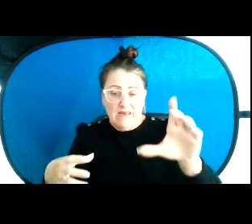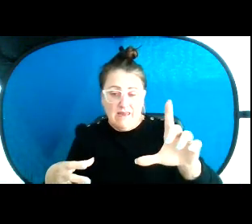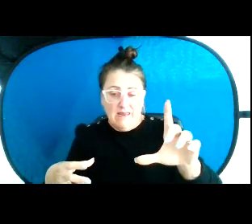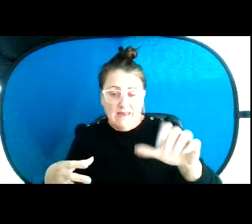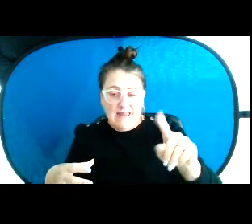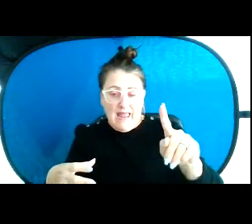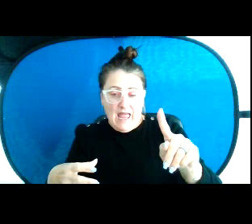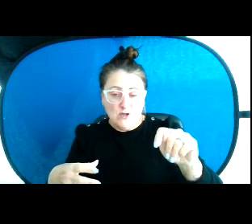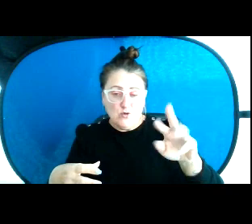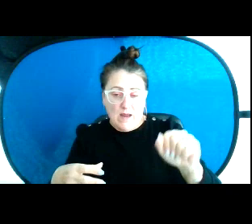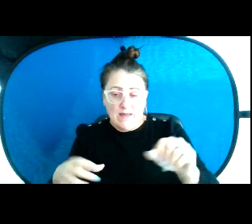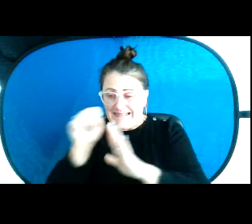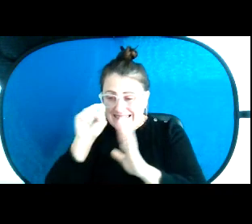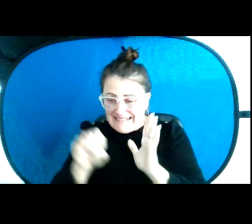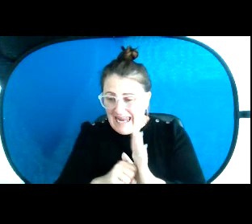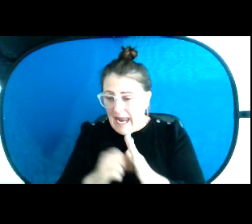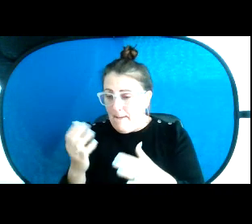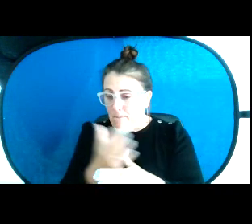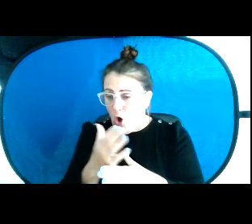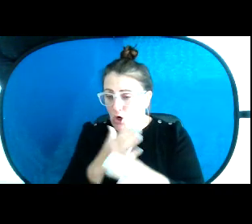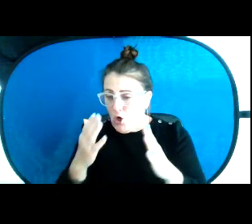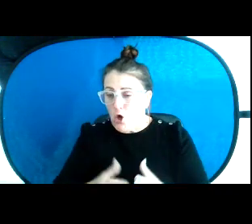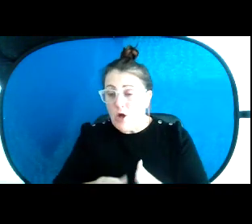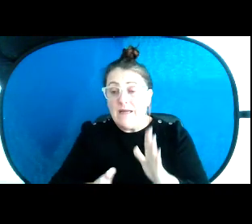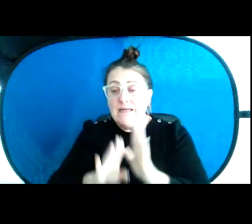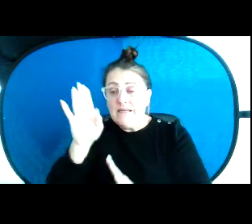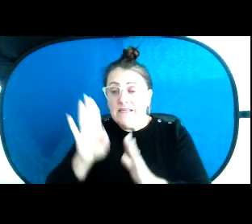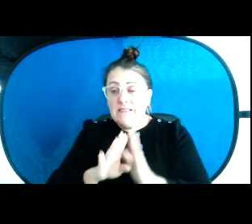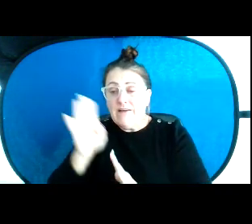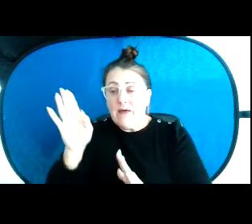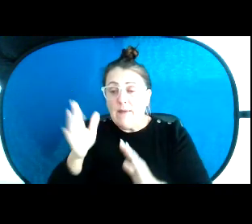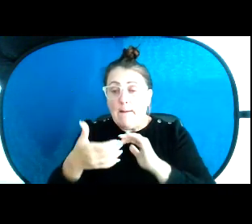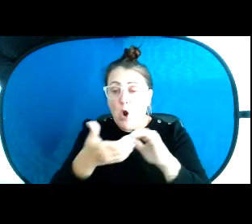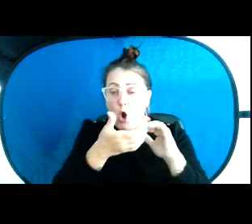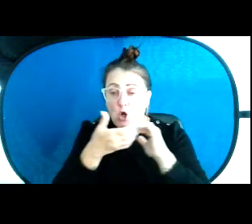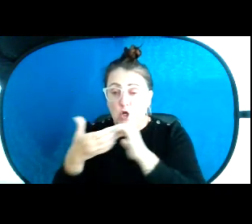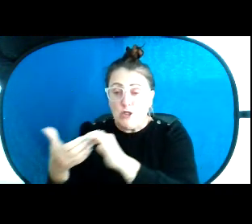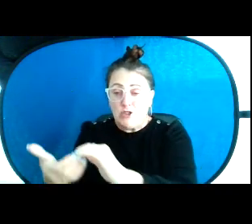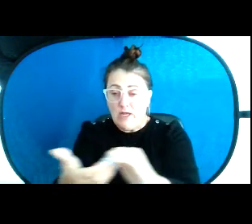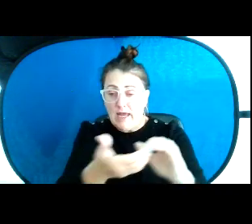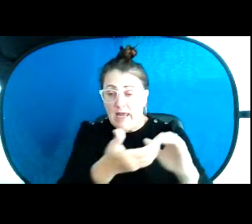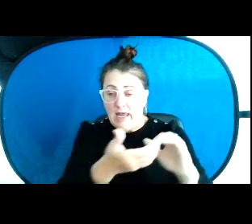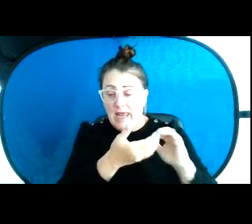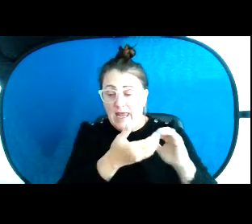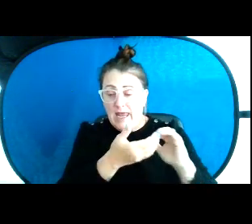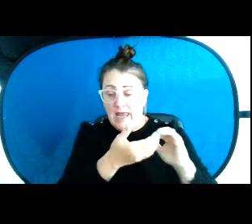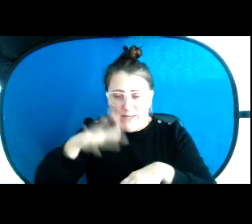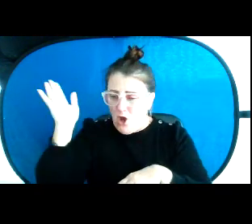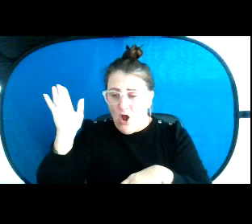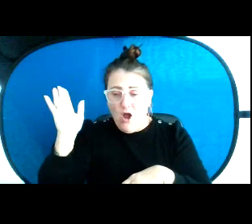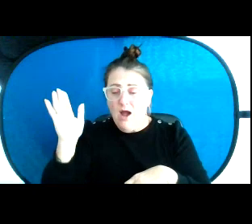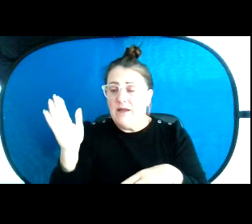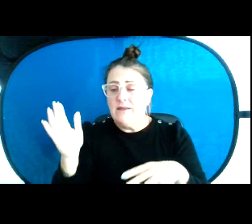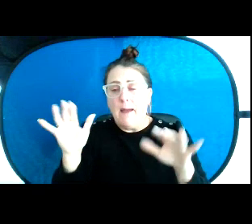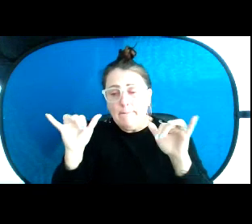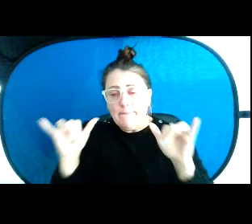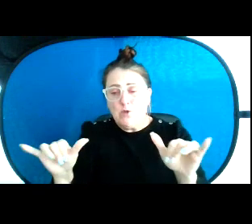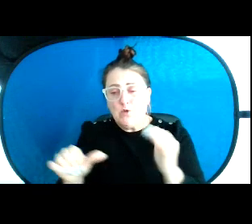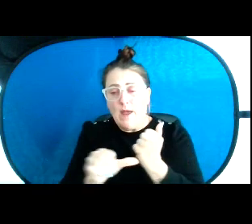partners. By developing a multi-state partnership that goes beyond traditional mutual aid agreements and